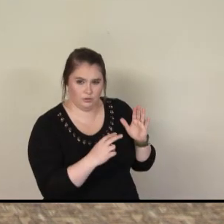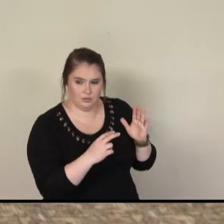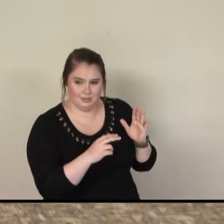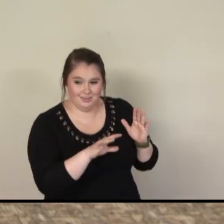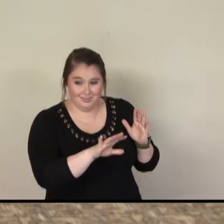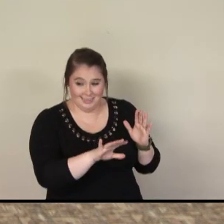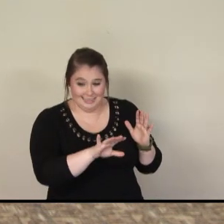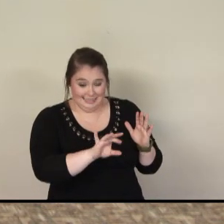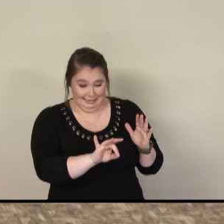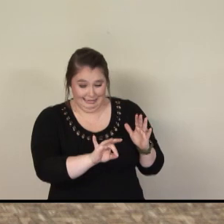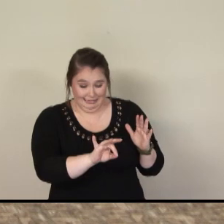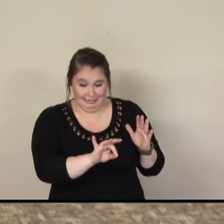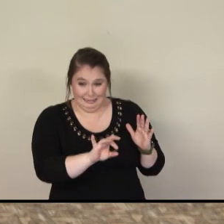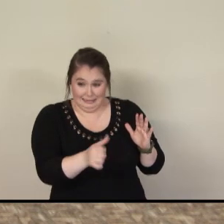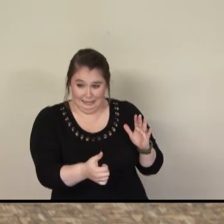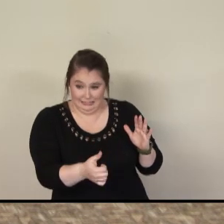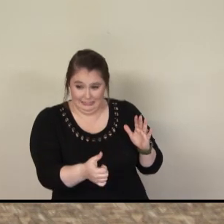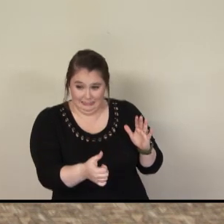5810,